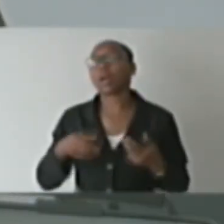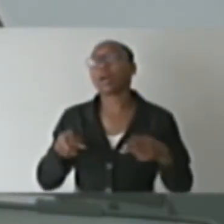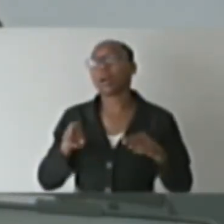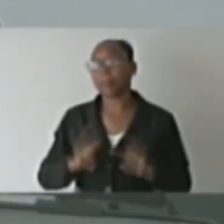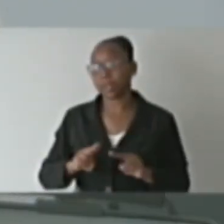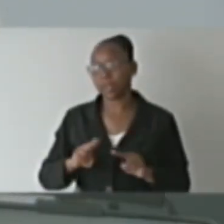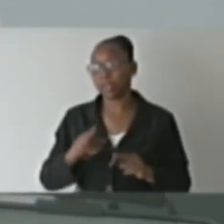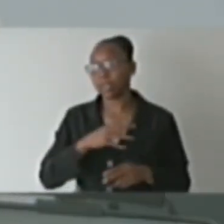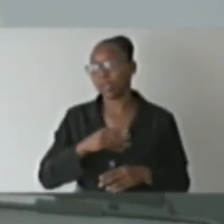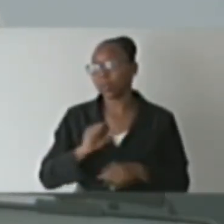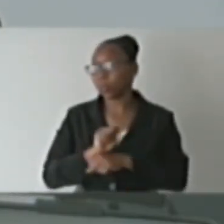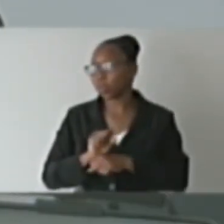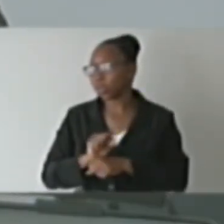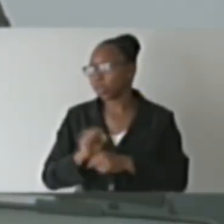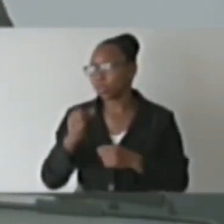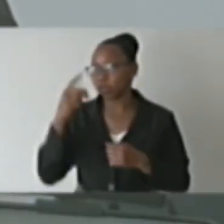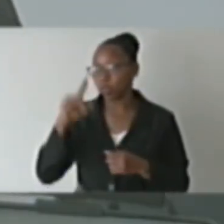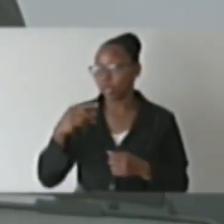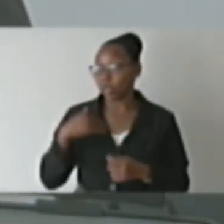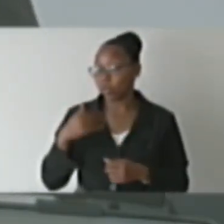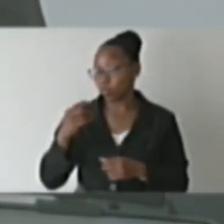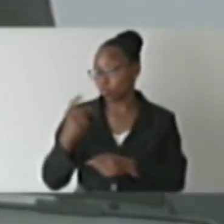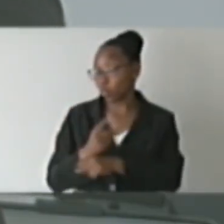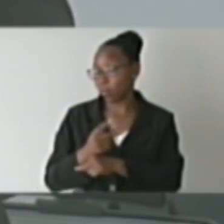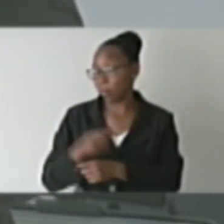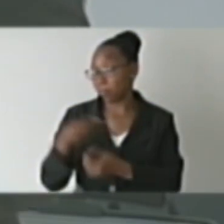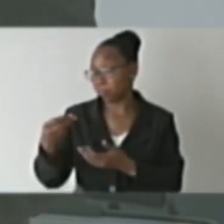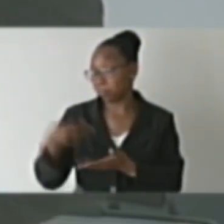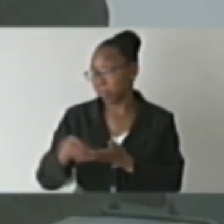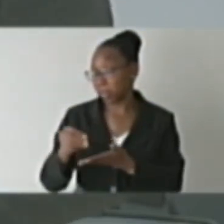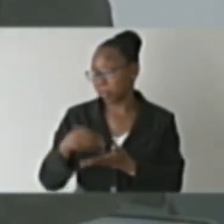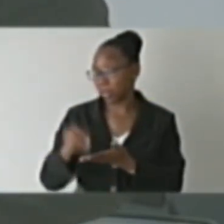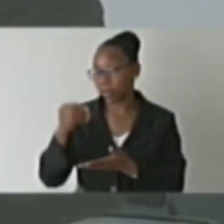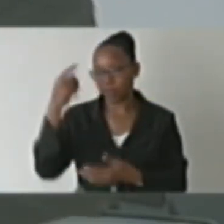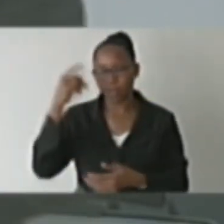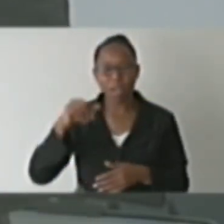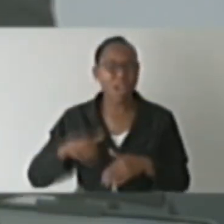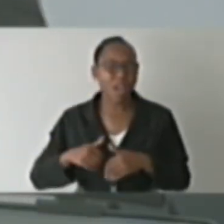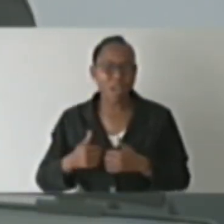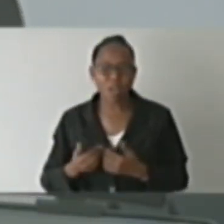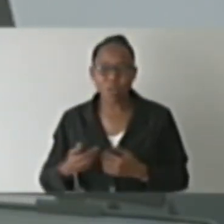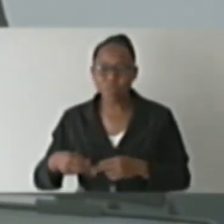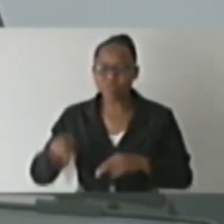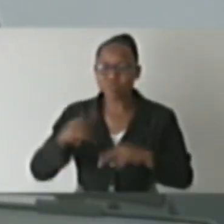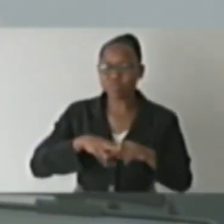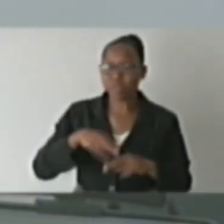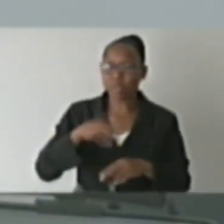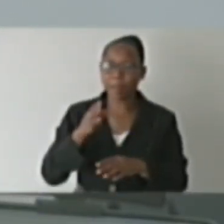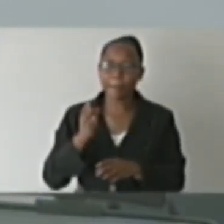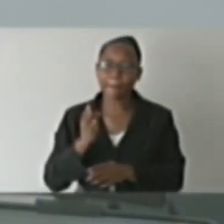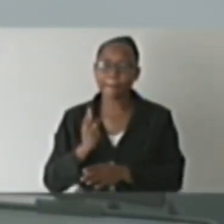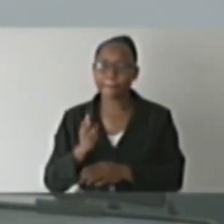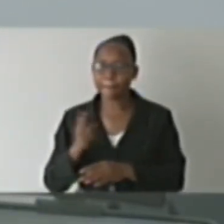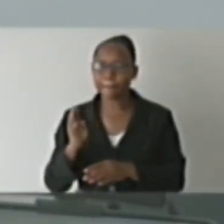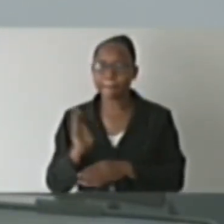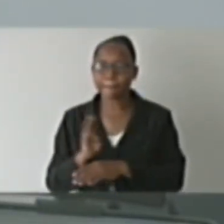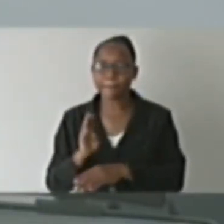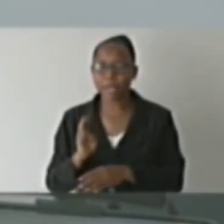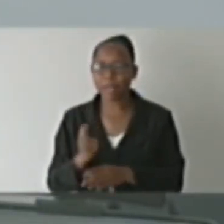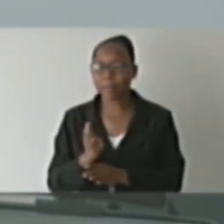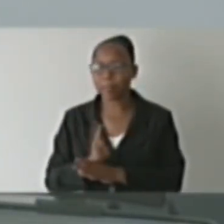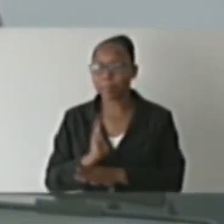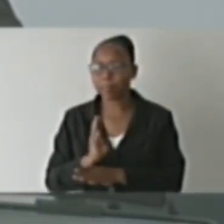also working towards coming up with a proper fee structure for how do we increase bus fare. Is the fare that we have now, is